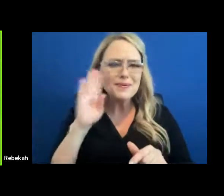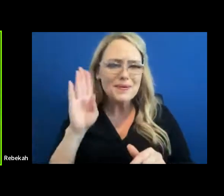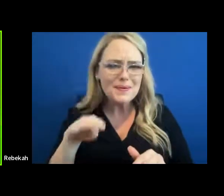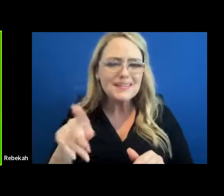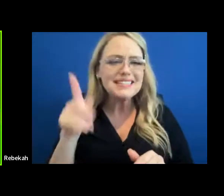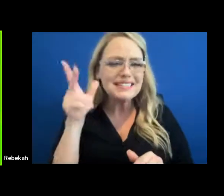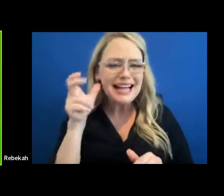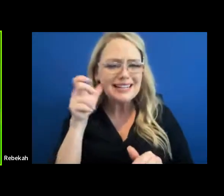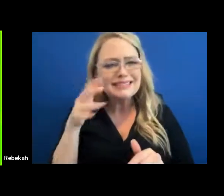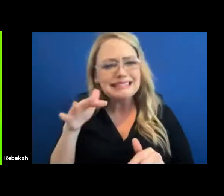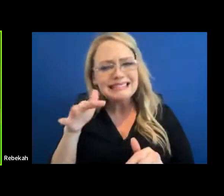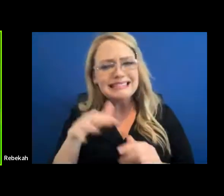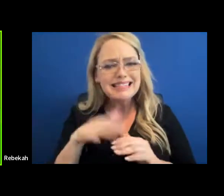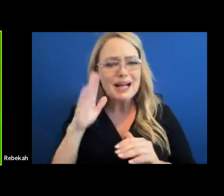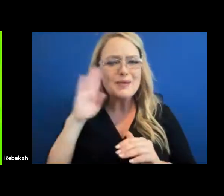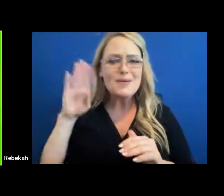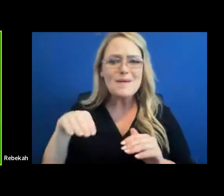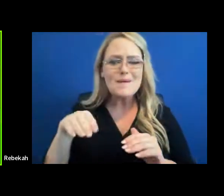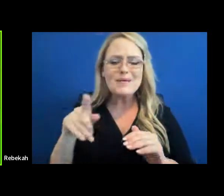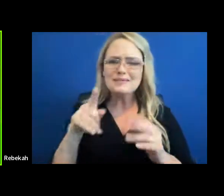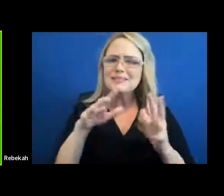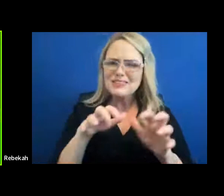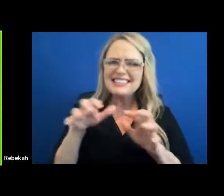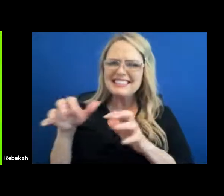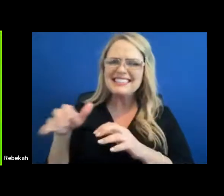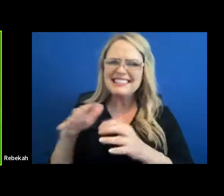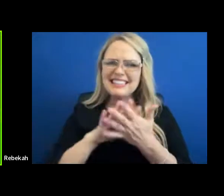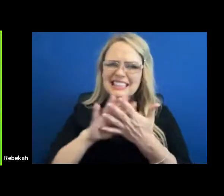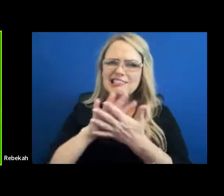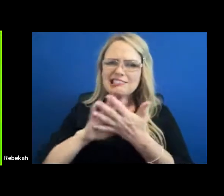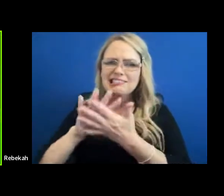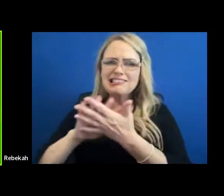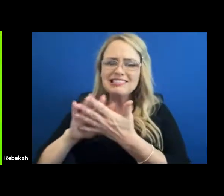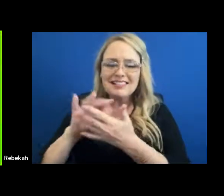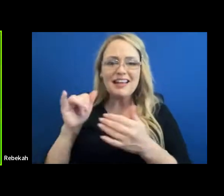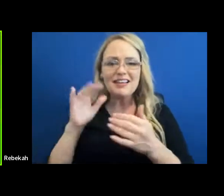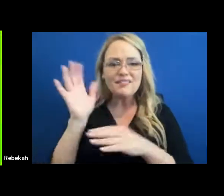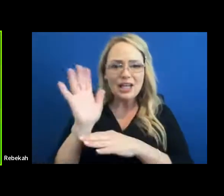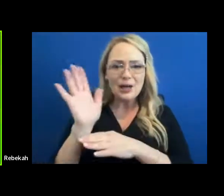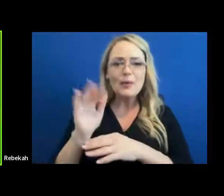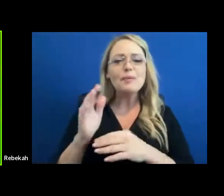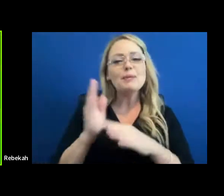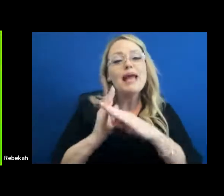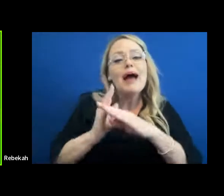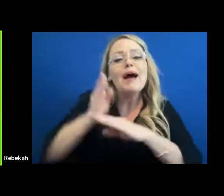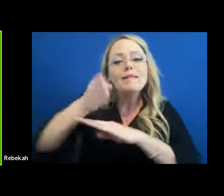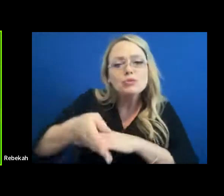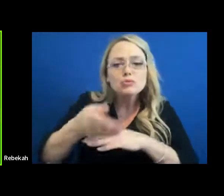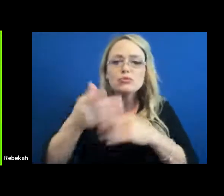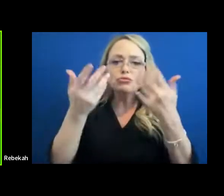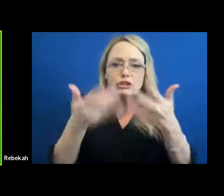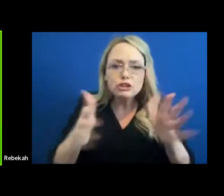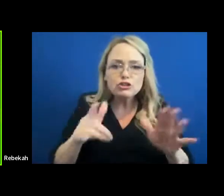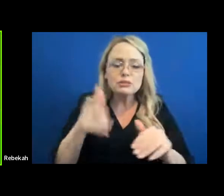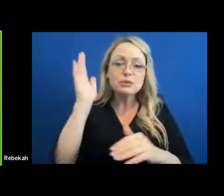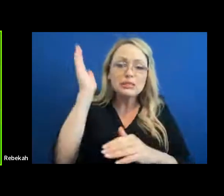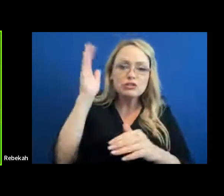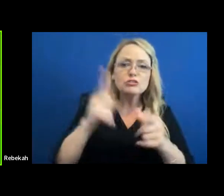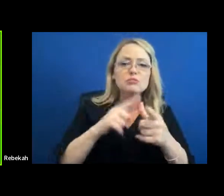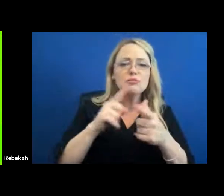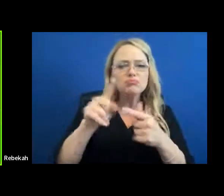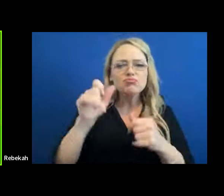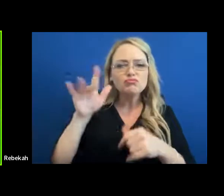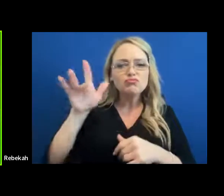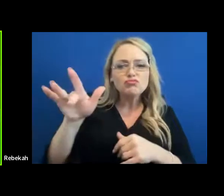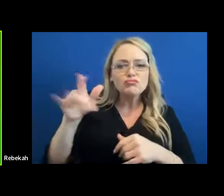all, I'm not sure because it's a bit glitchy on my end, the videos. I would encourage you to watch it after if you're into it and you can watch